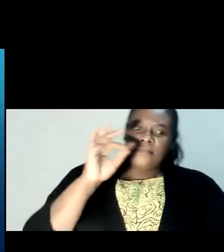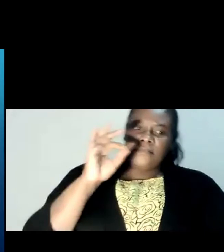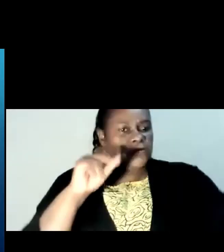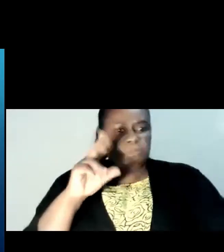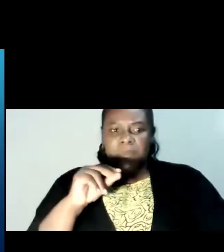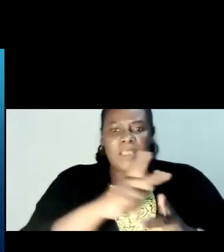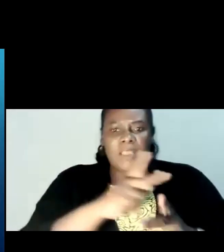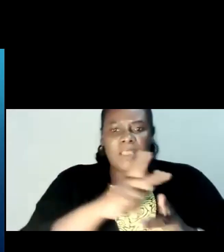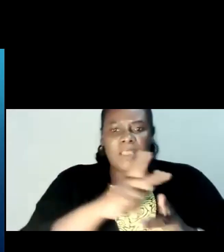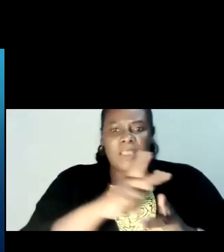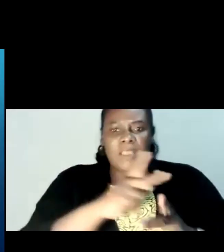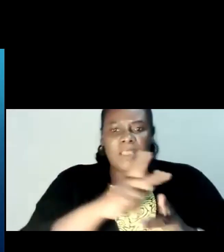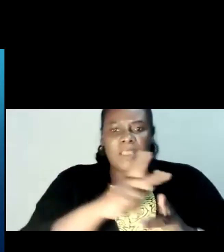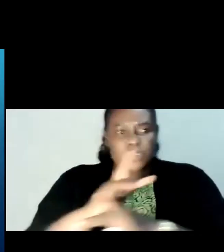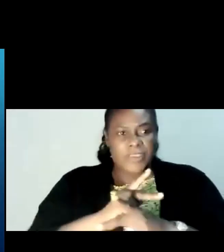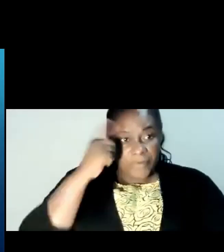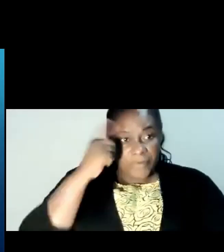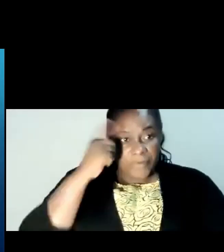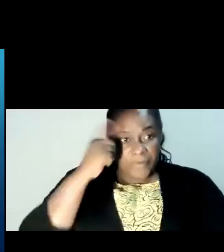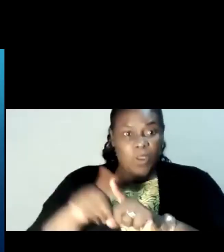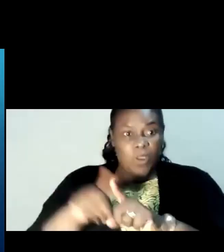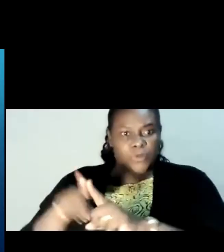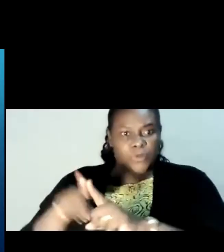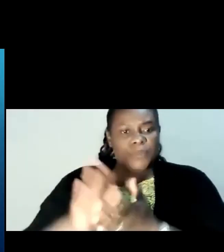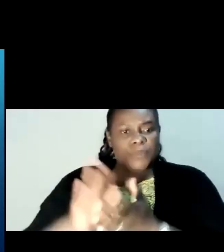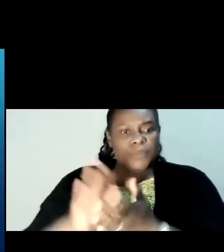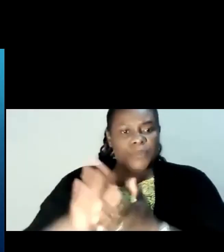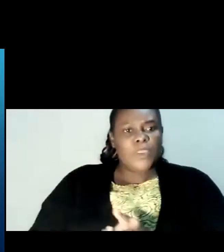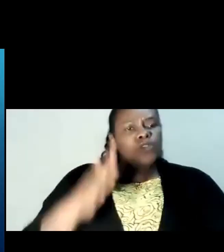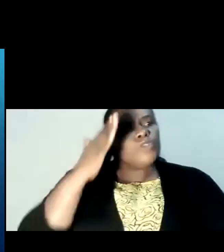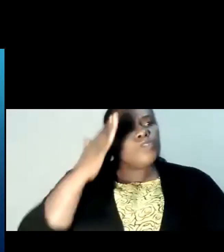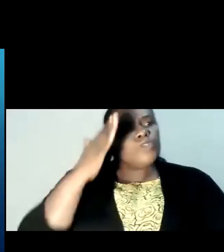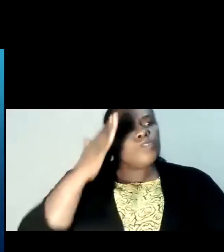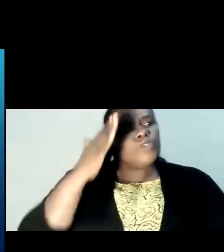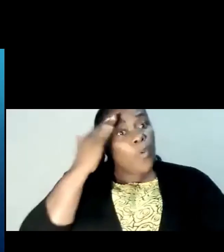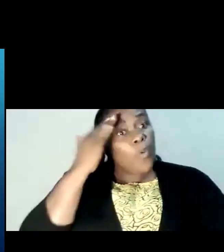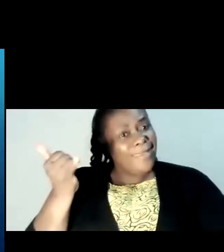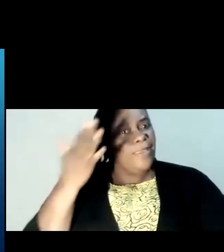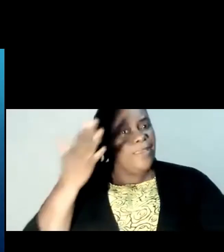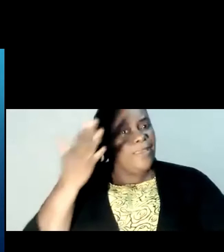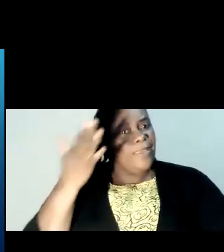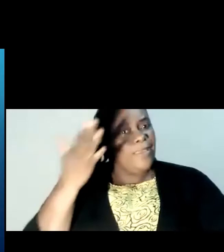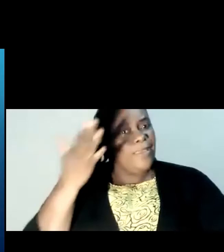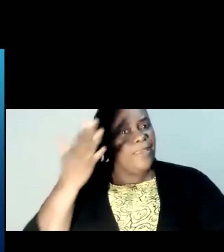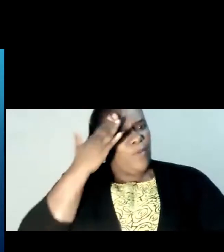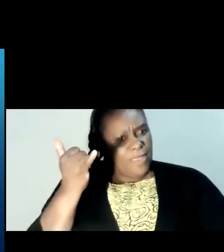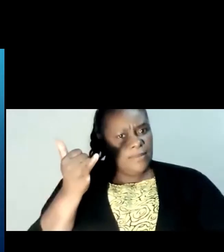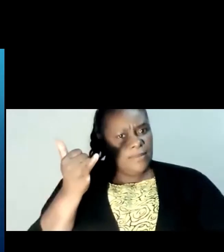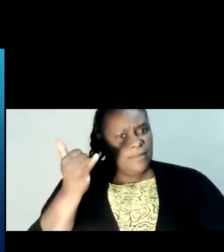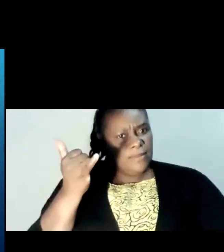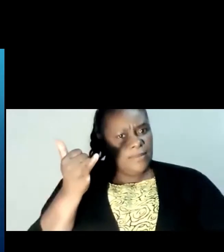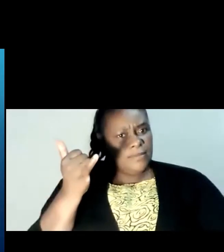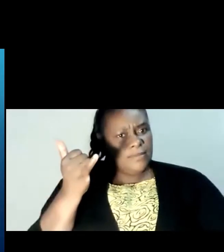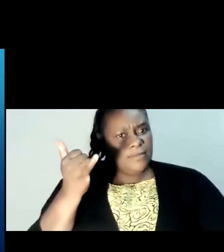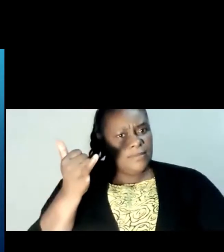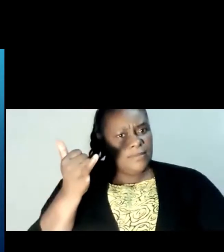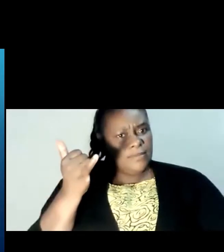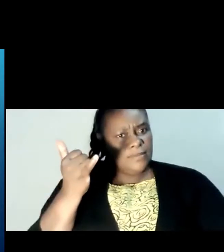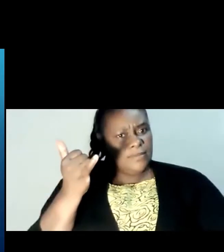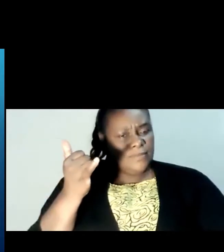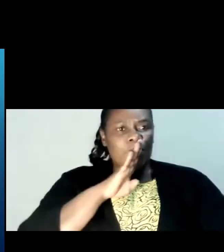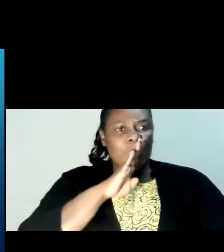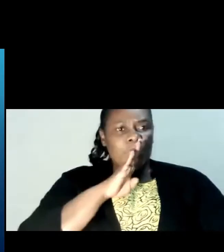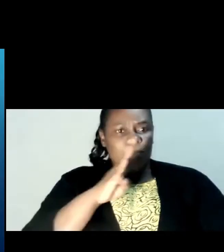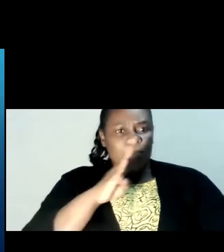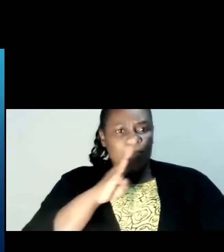So why should we consider our health so seriously, especially if we're young and nothing goes wrong